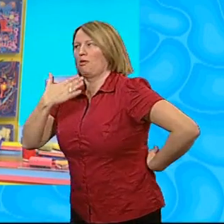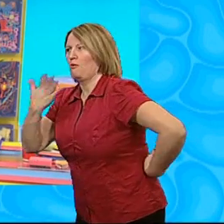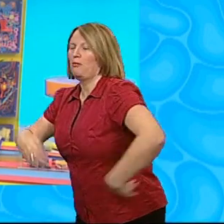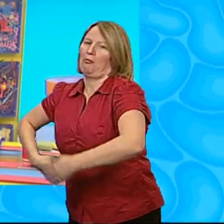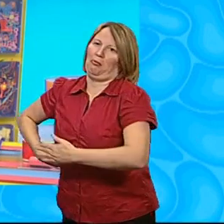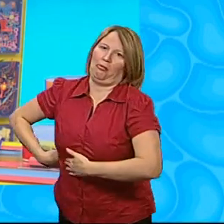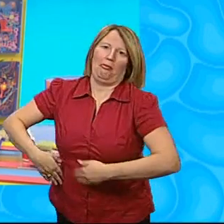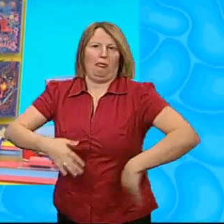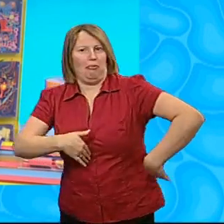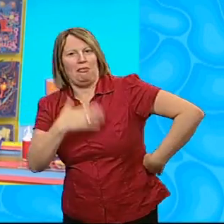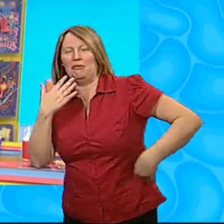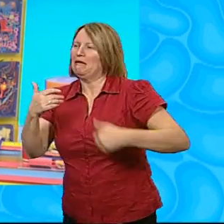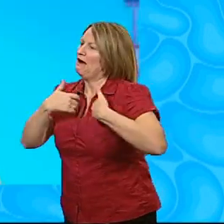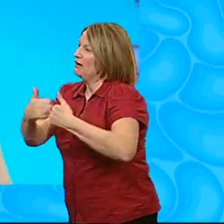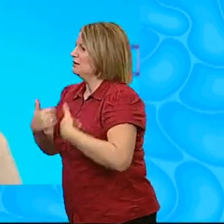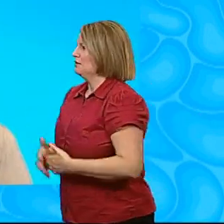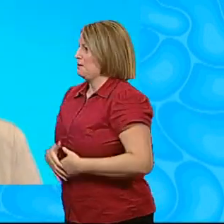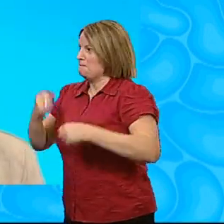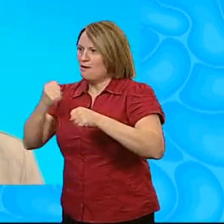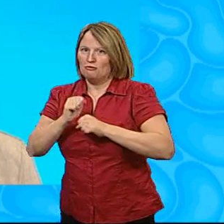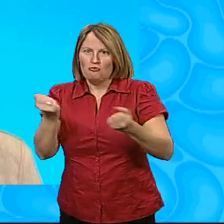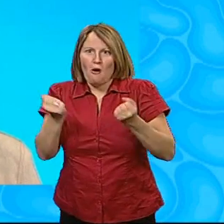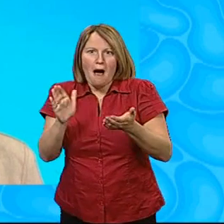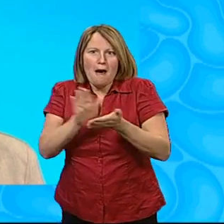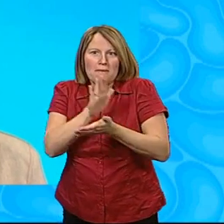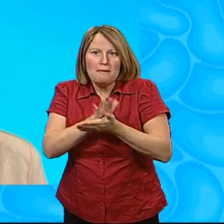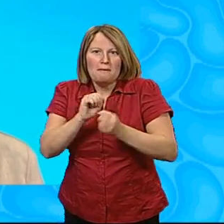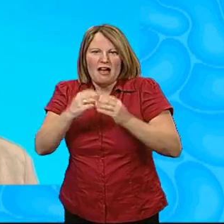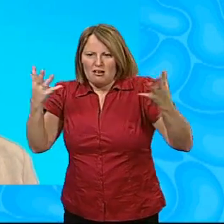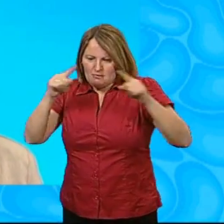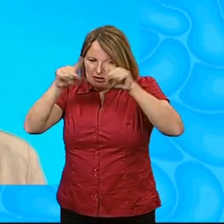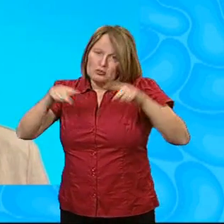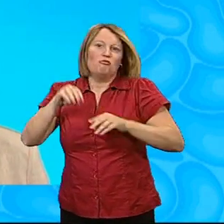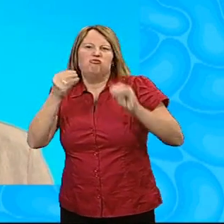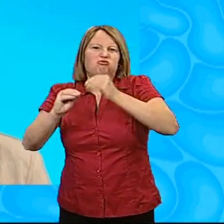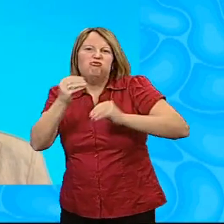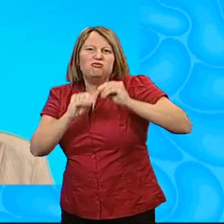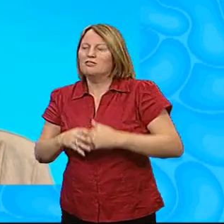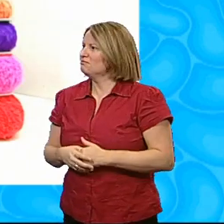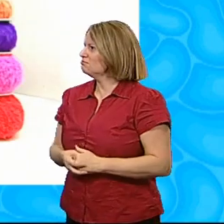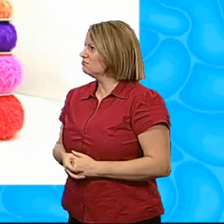Thank you. You're too kind. Make your drawers happy and try making a junk picture.